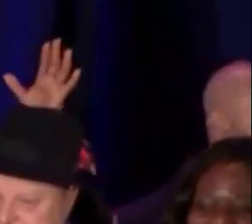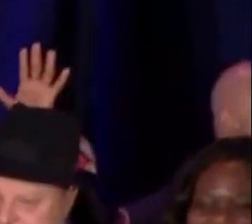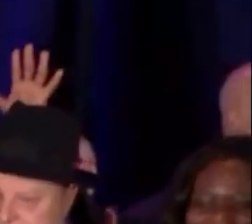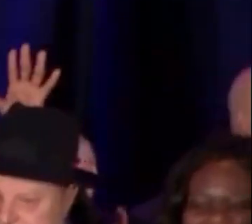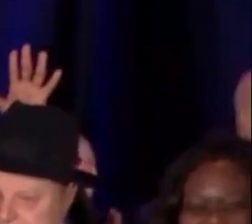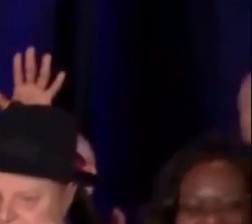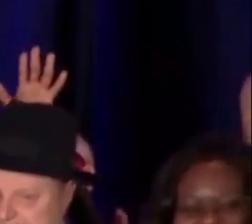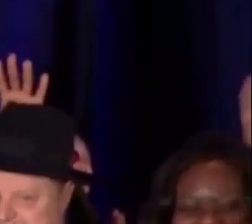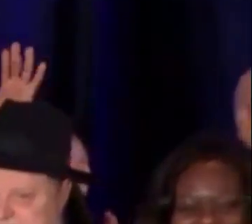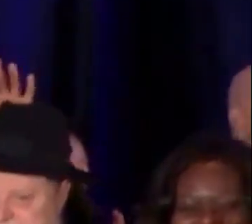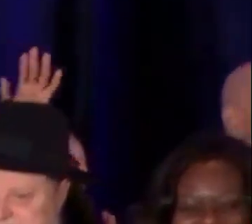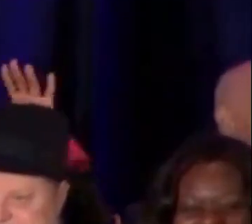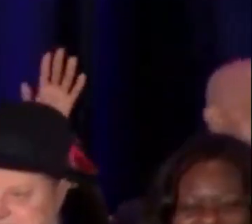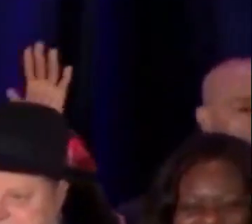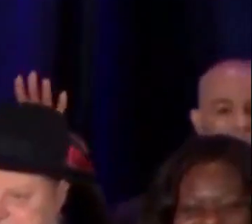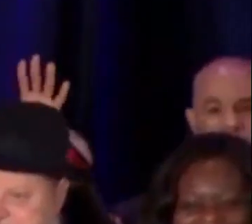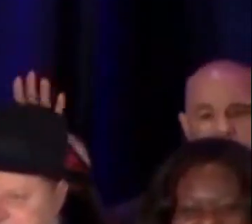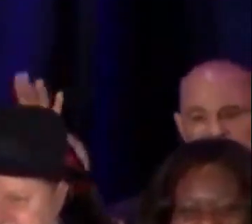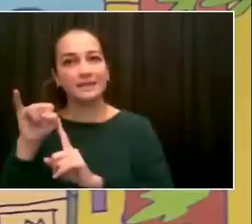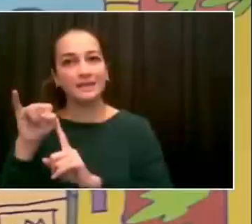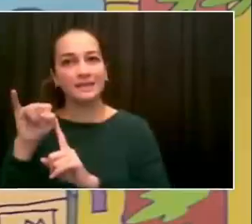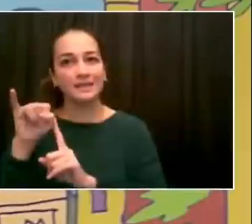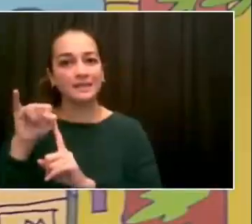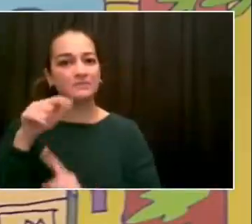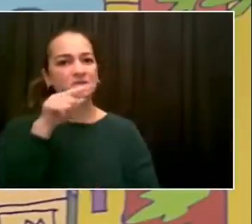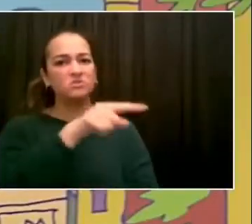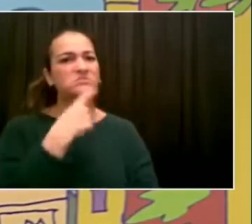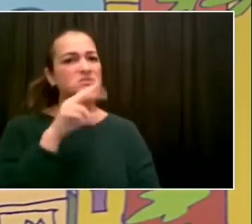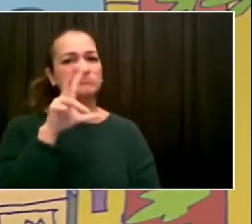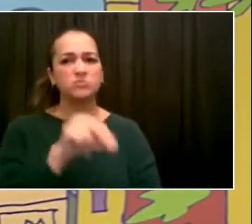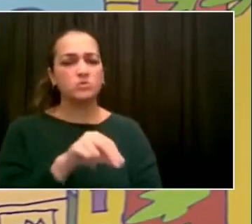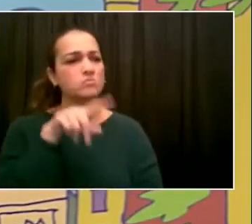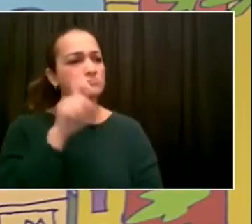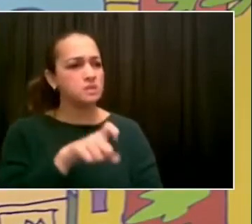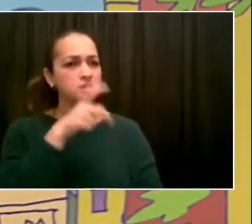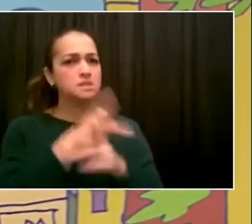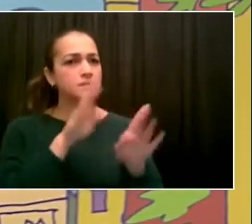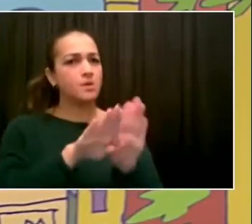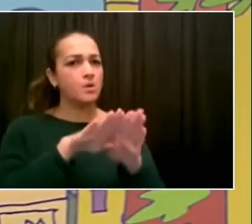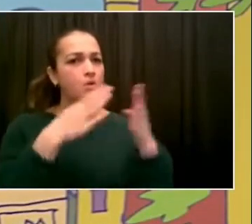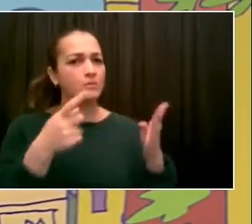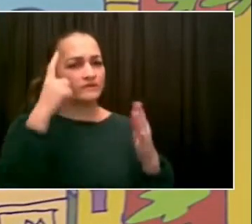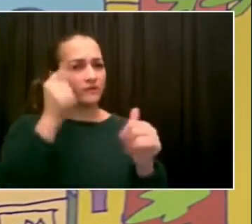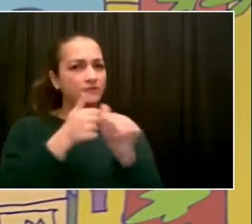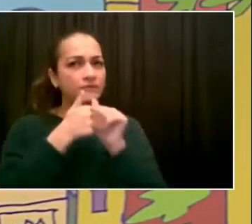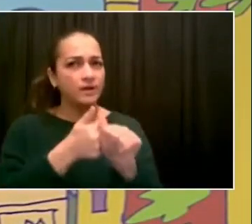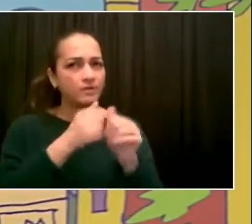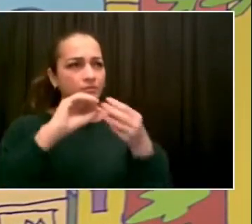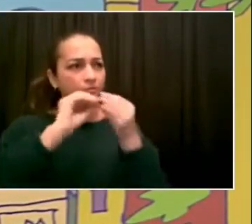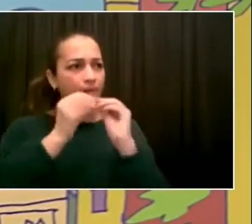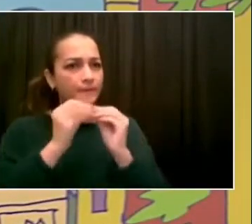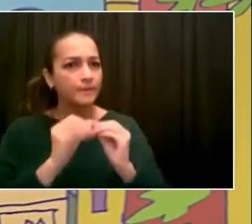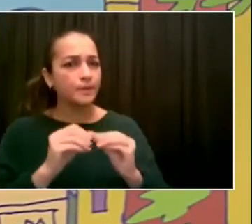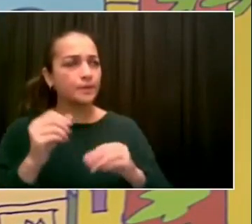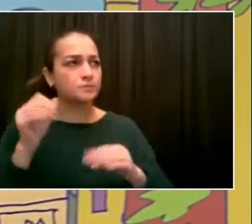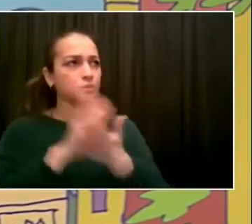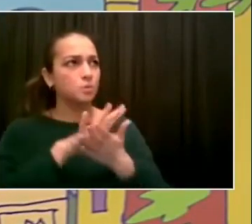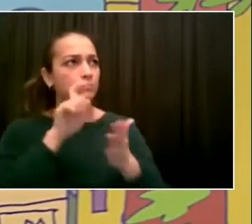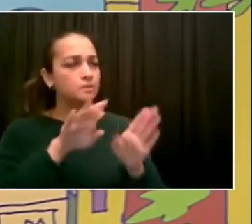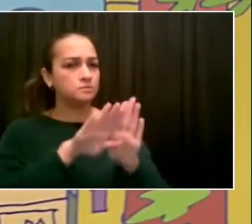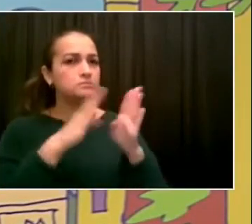hoping Mayor-elect Eric Adams steps up to the plate after Mayor de Blasio said there's no room on the school calendar. The school calendar has gotten very, very